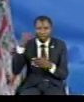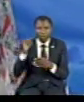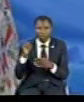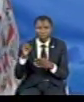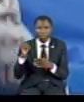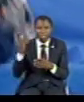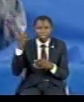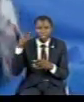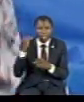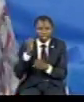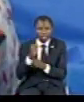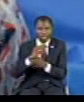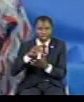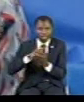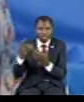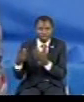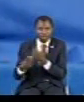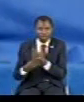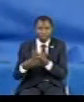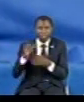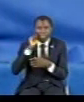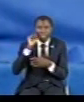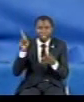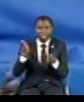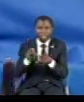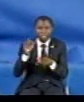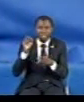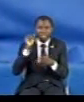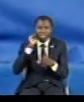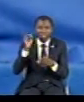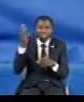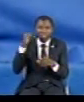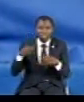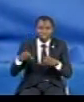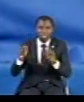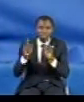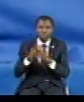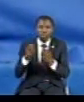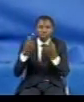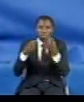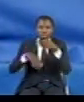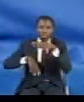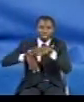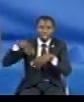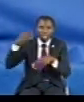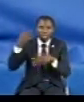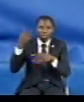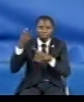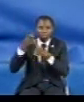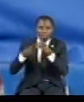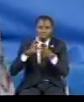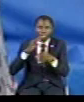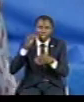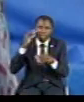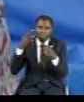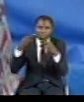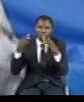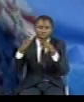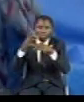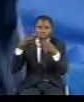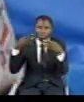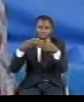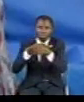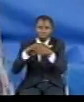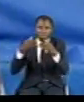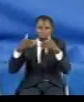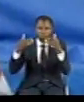And she was trying to come out from her room to do other works. As he was coming out,